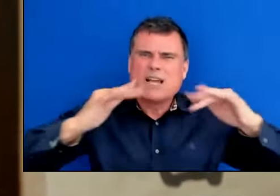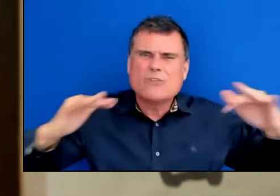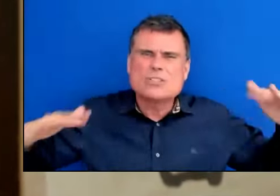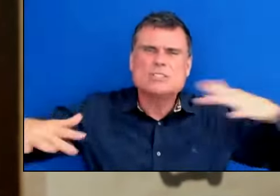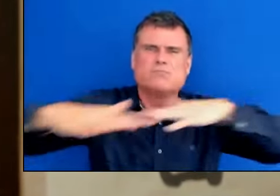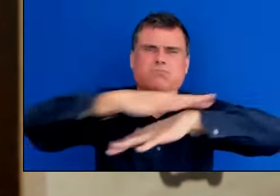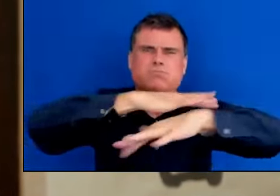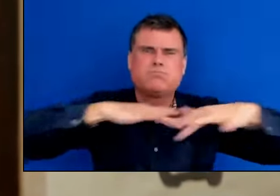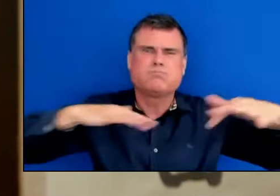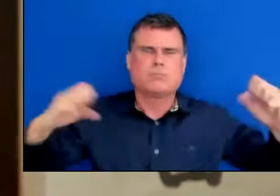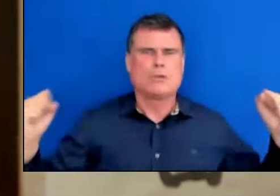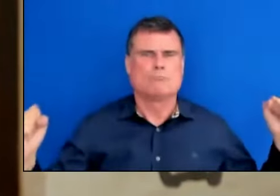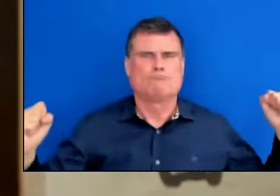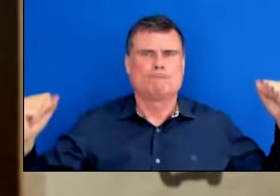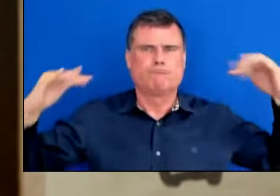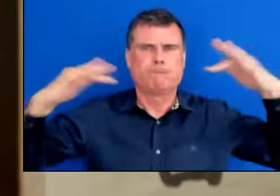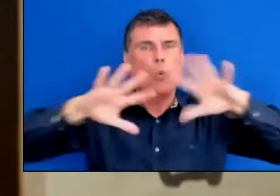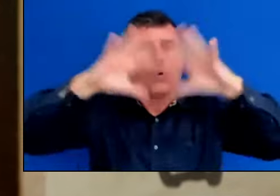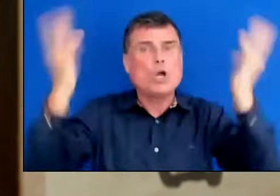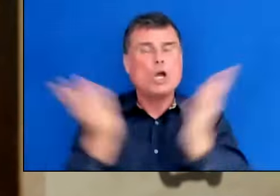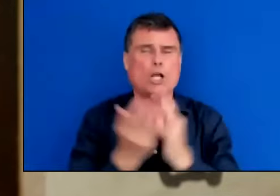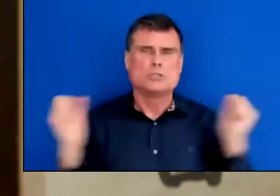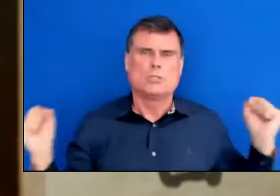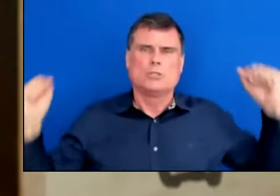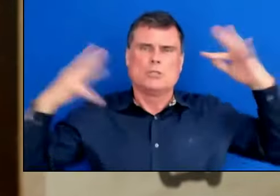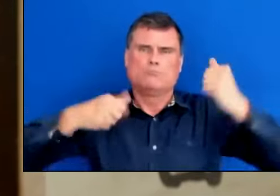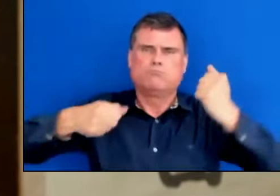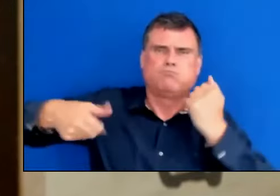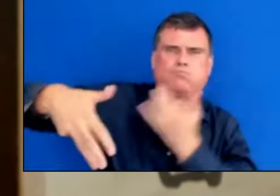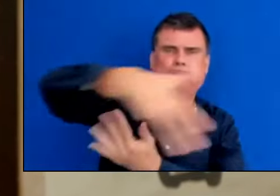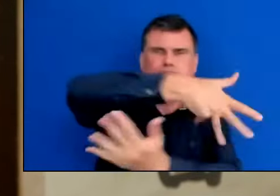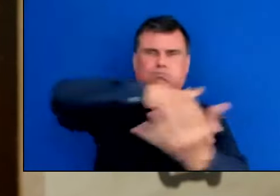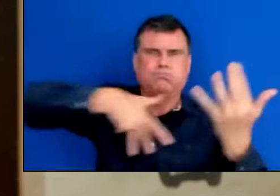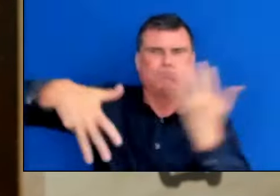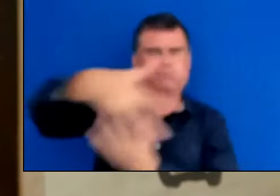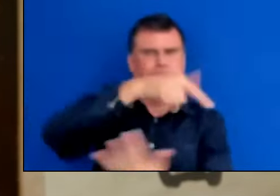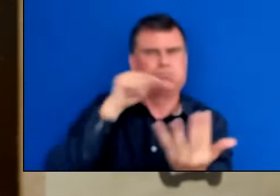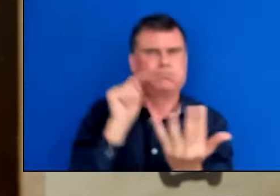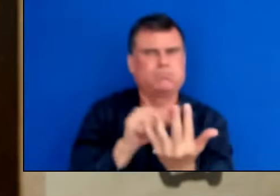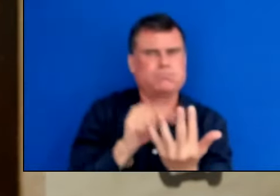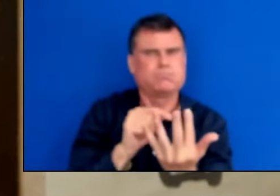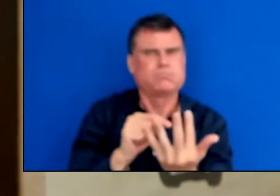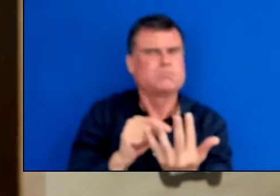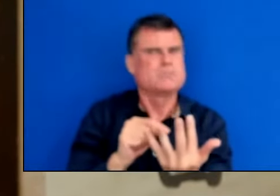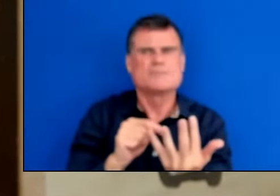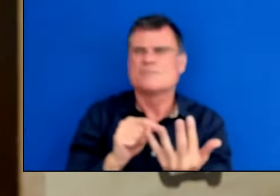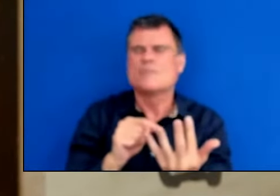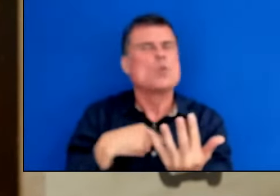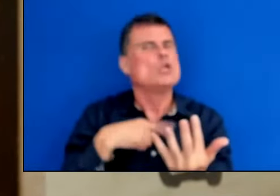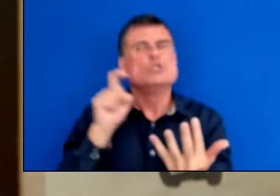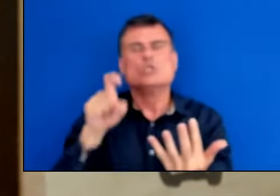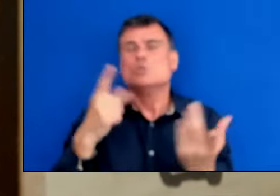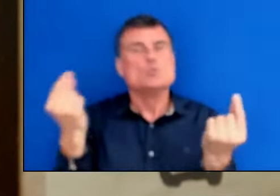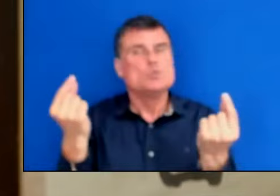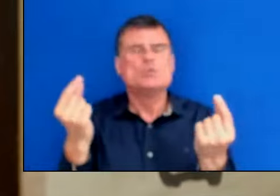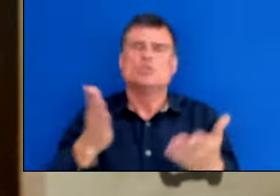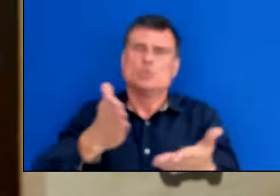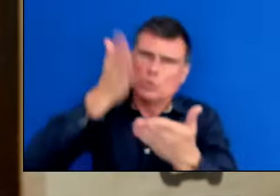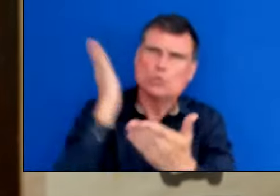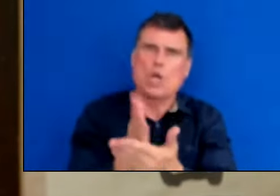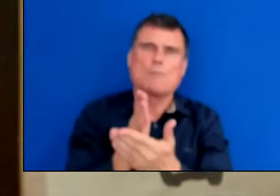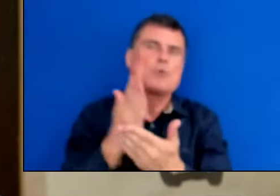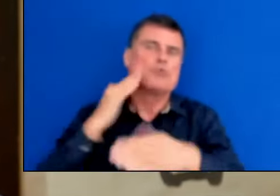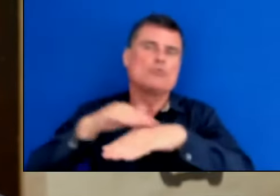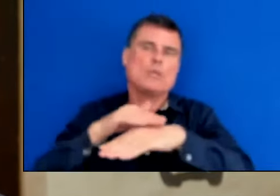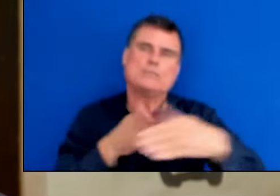to the south of us. But being a mosaic is not enough. Being violently anti-racist when we see violence